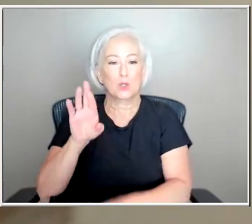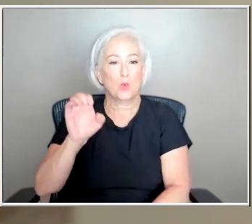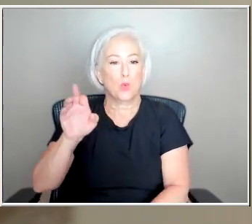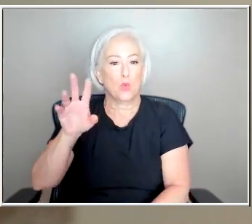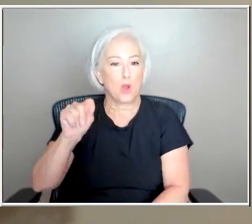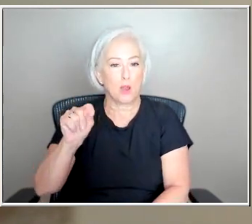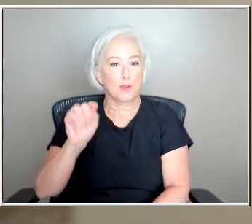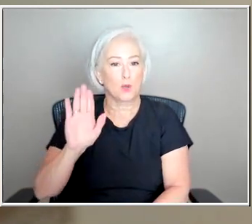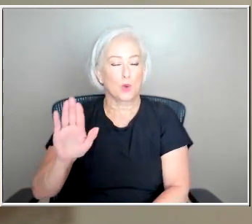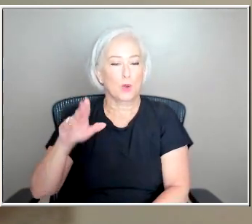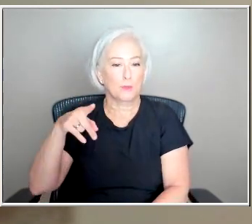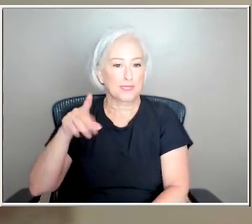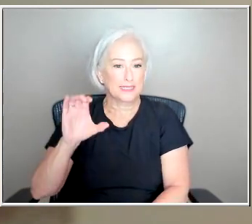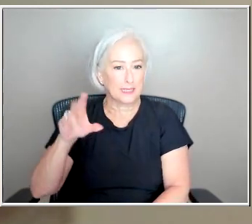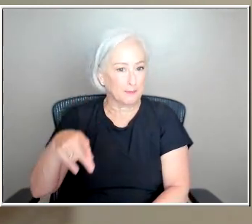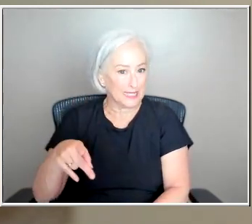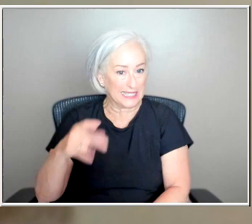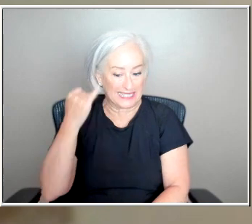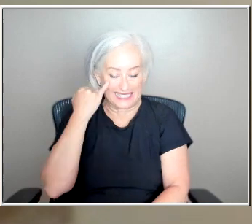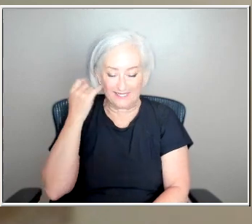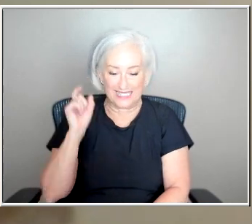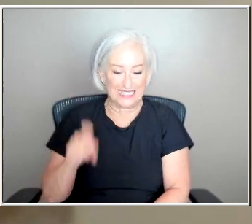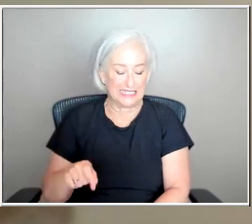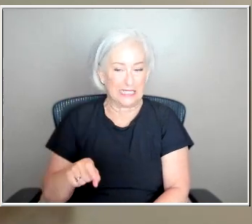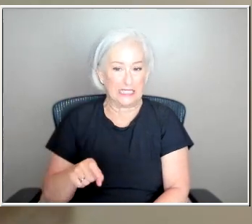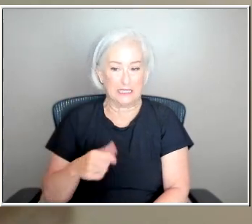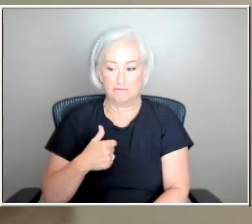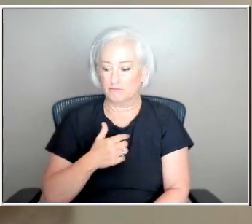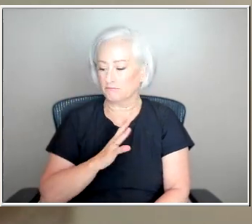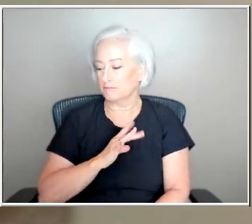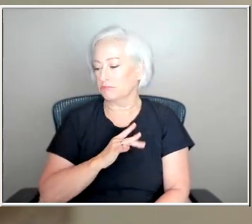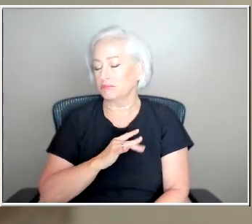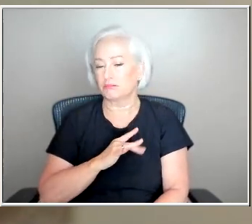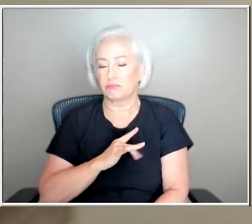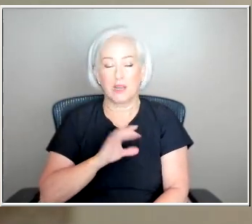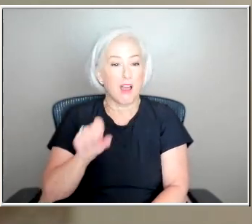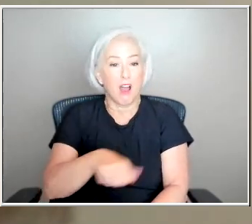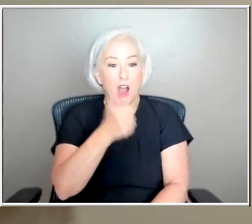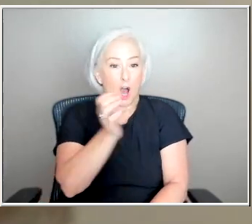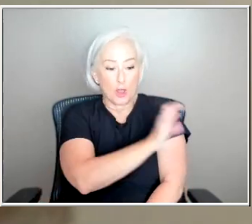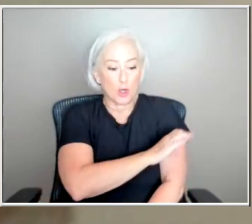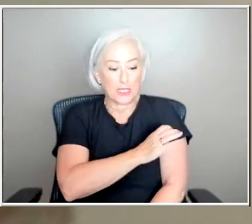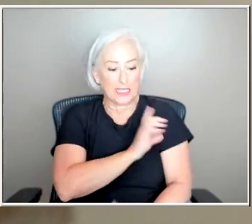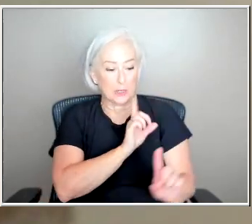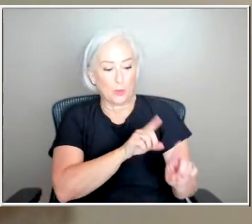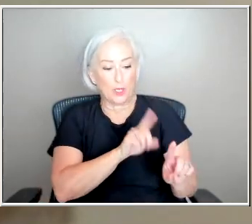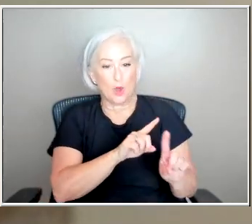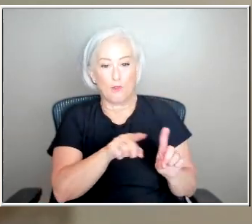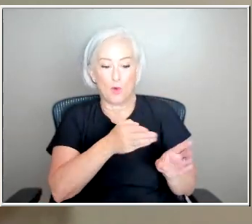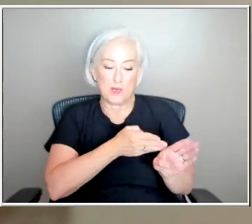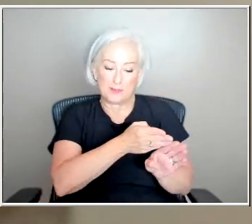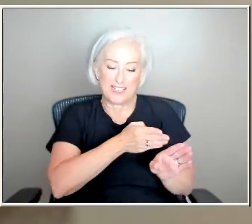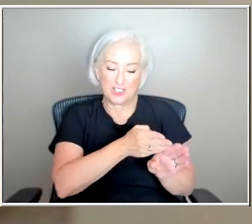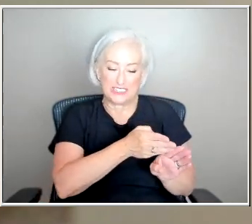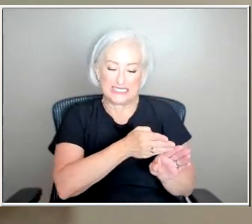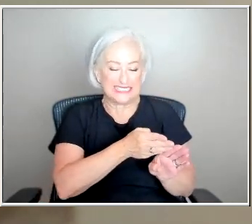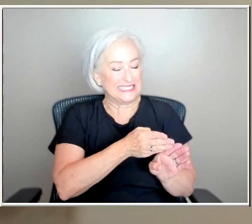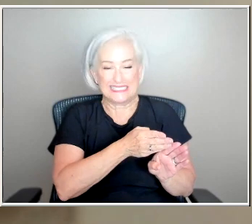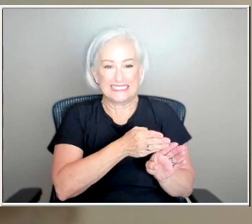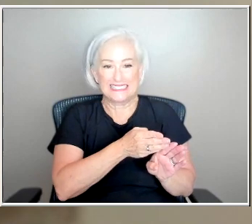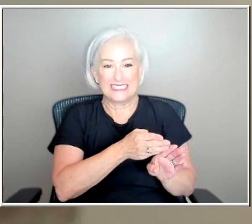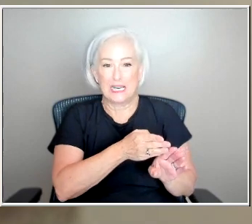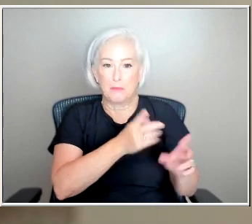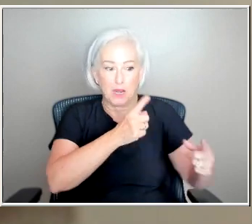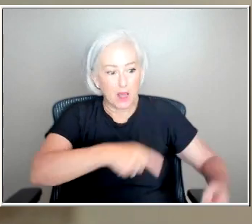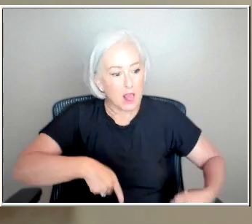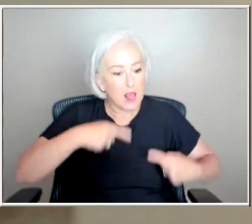PCP, if that's what's needed. And that's just amazing, because there are other clinics that we go to for specialty appointments that it's really, really difficult